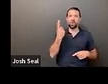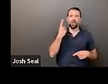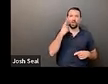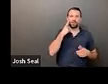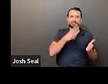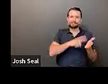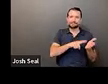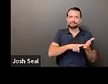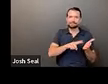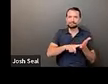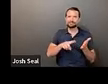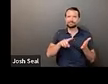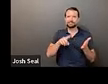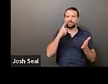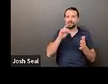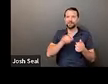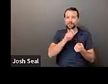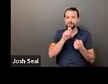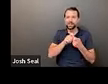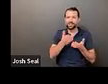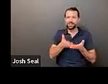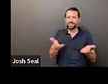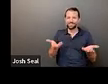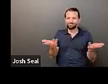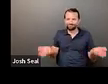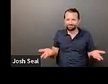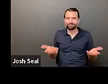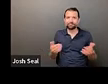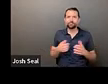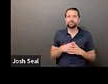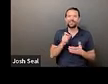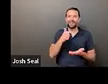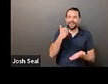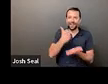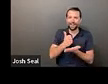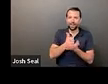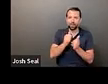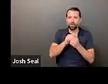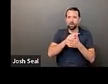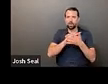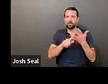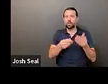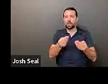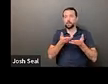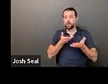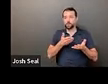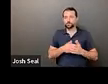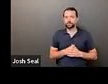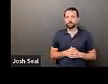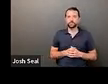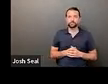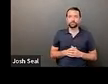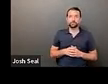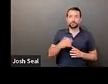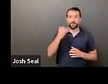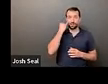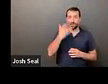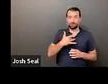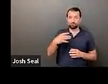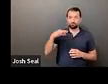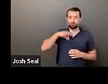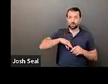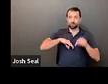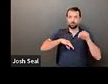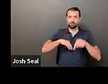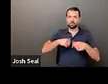help me? Could you, you know, if there are others that you think would be useful for us to put together, we would gladly do that for